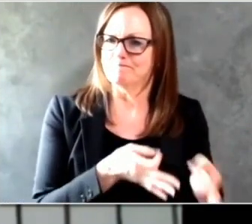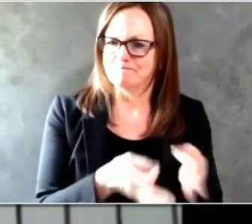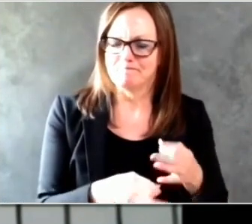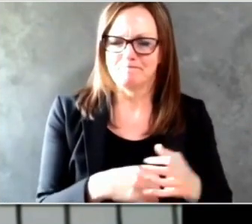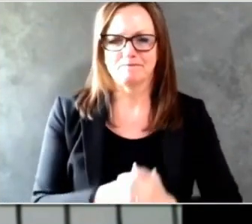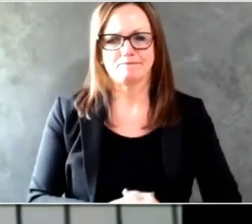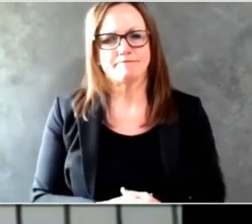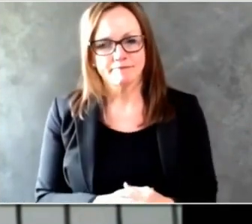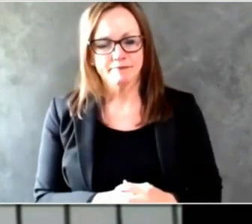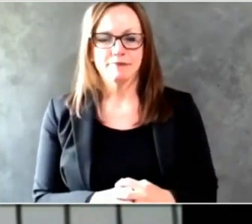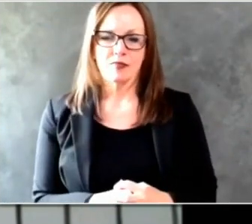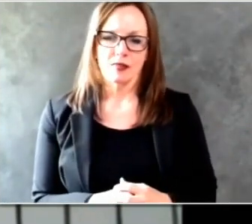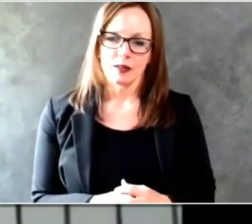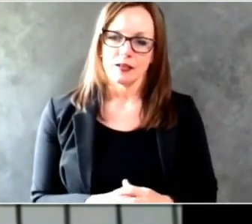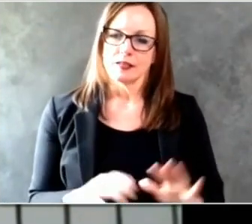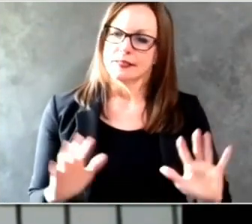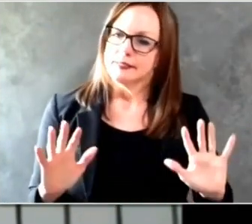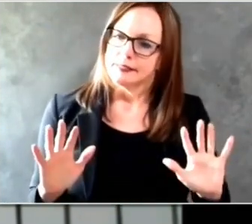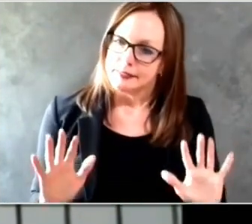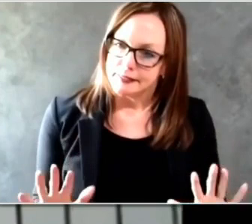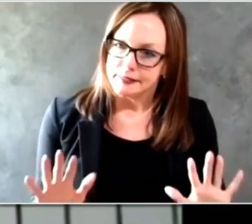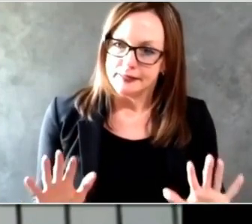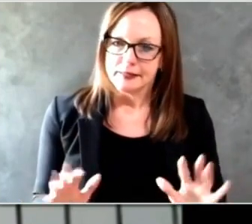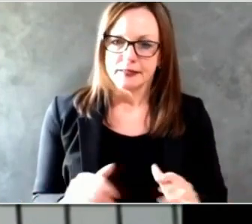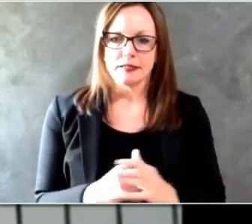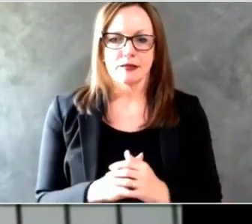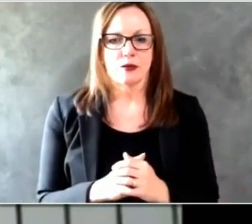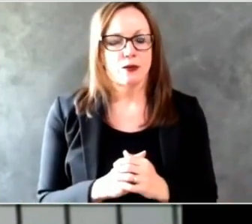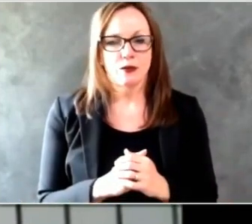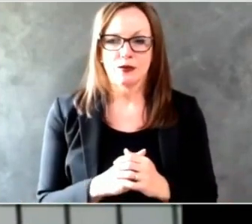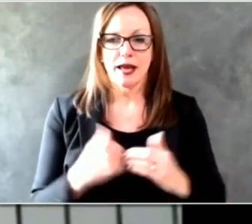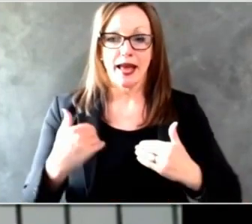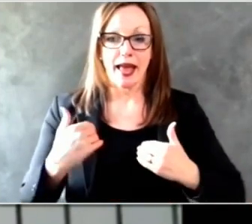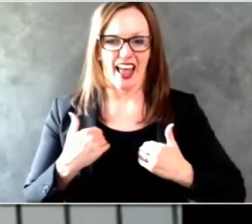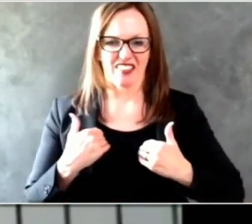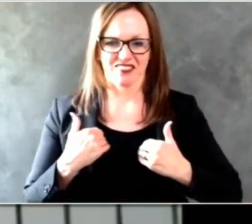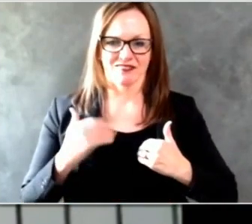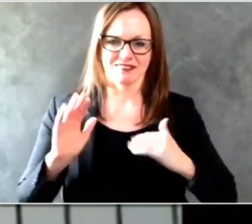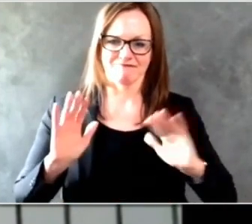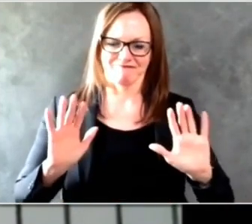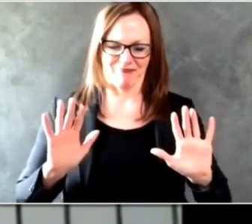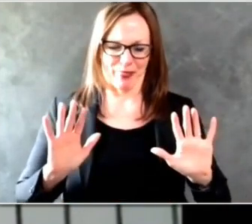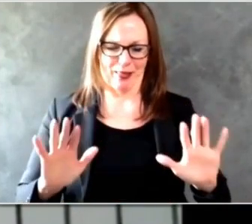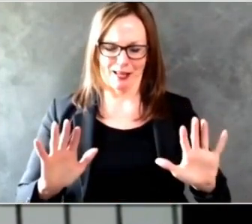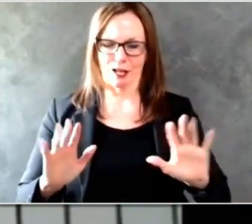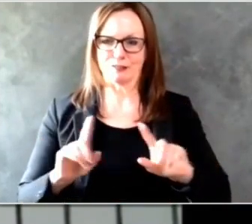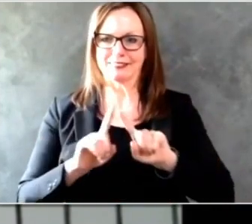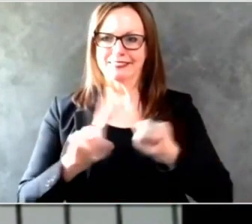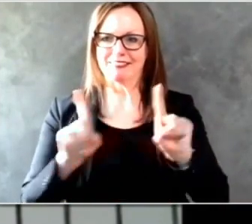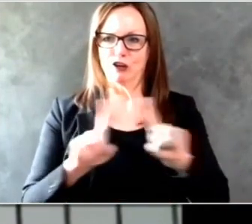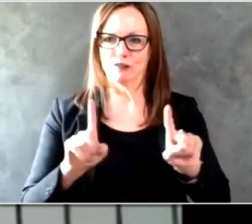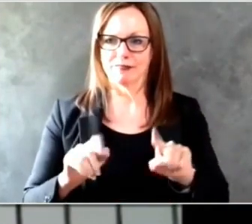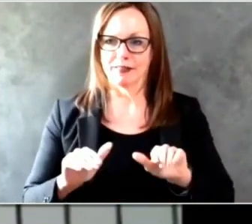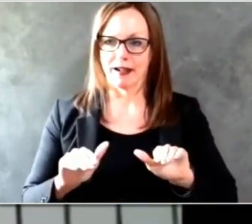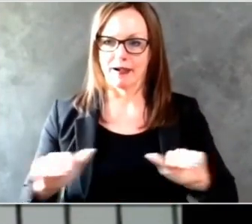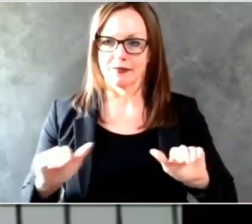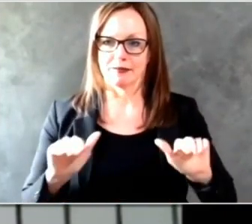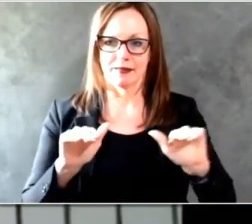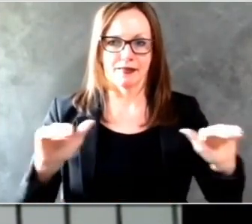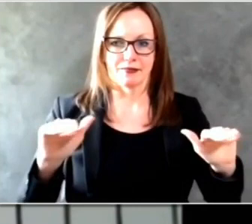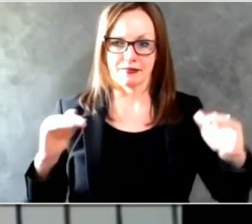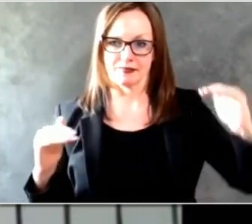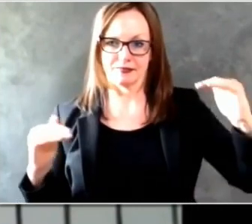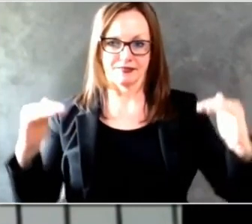seen across the state that there's been advisories issued as well as requirements issued